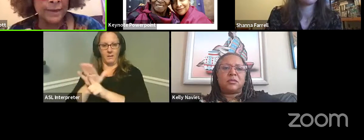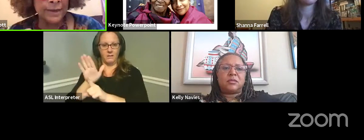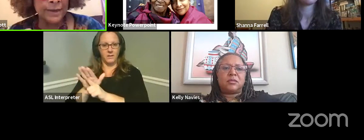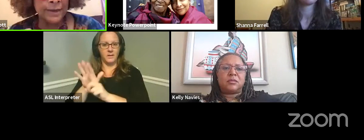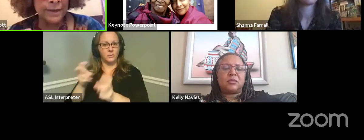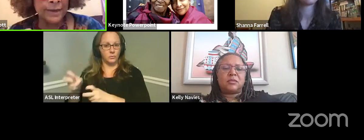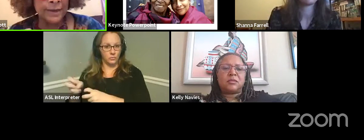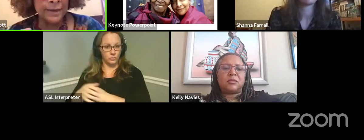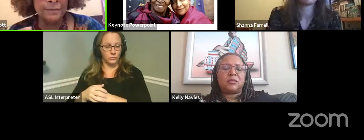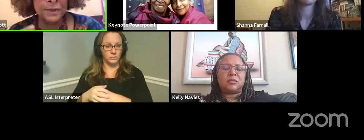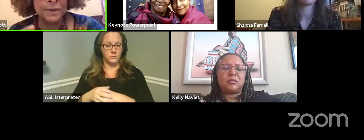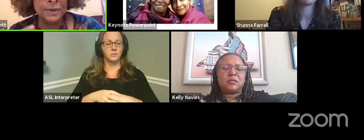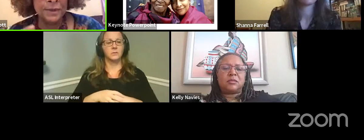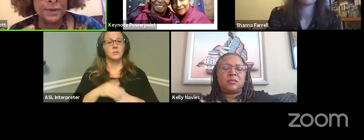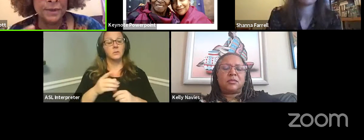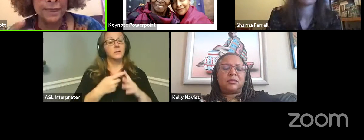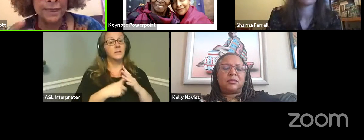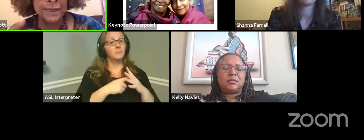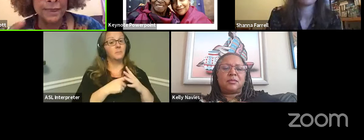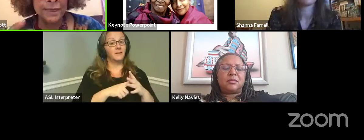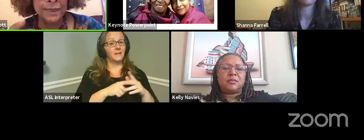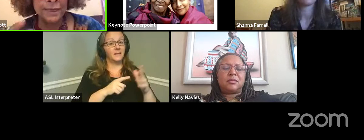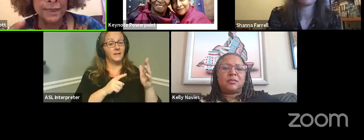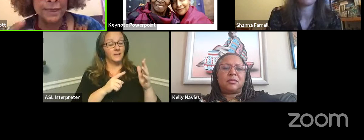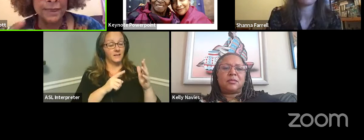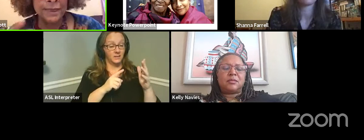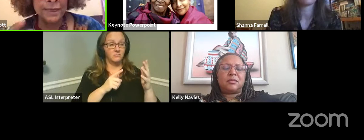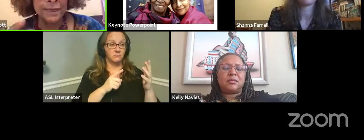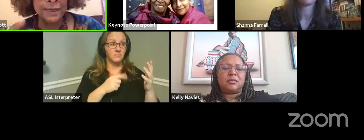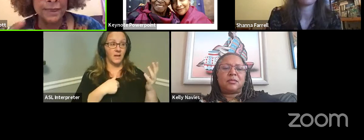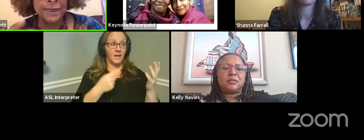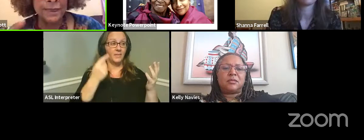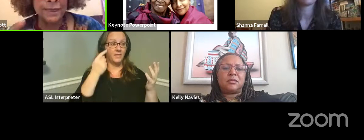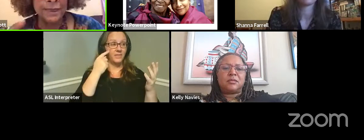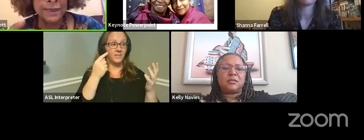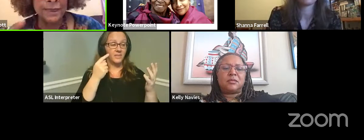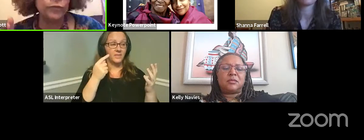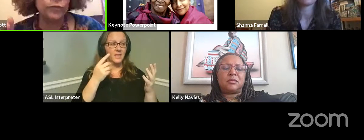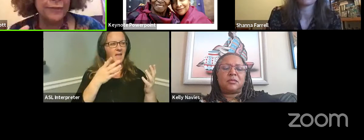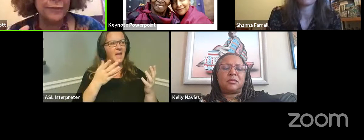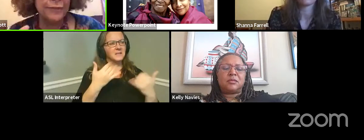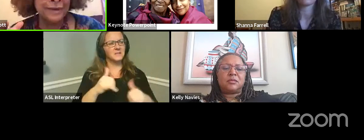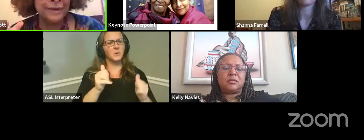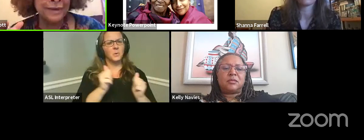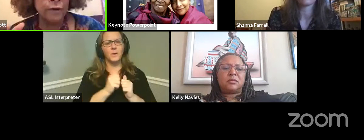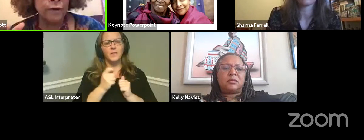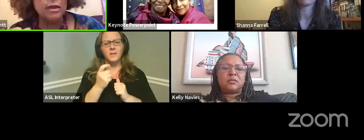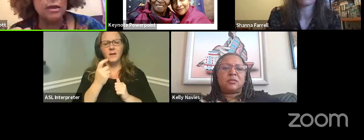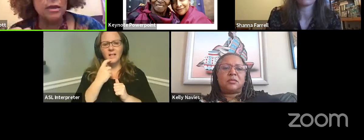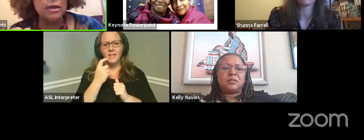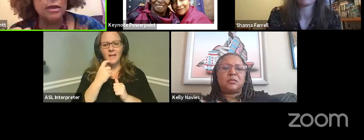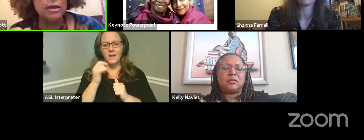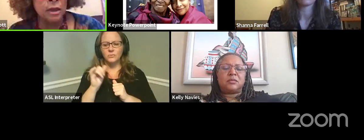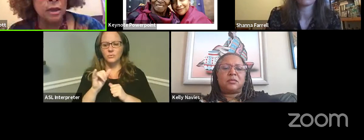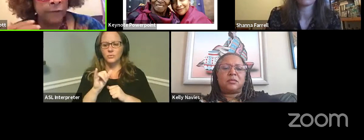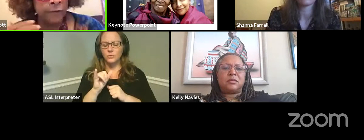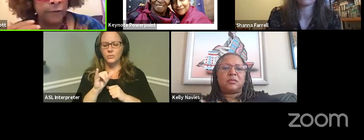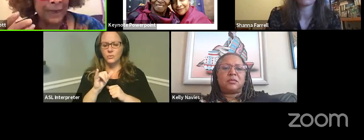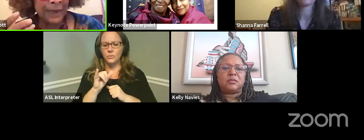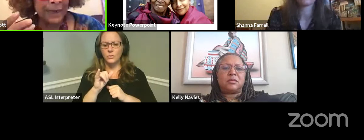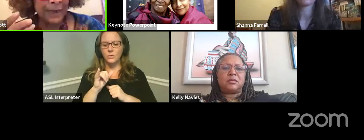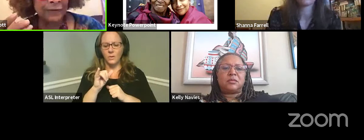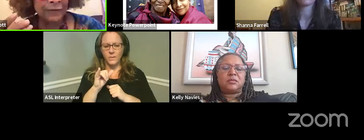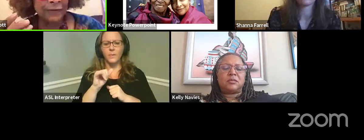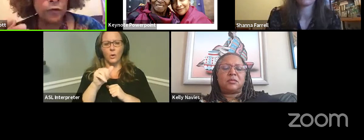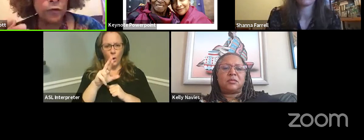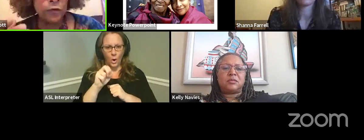And in the beginning, folks just, and I think still with glass, where that